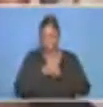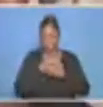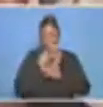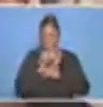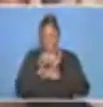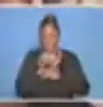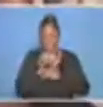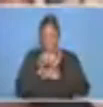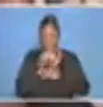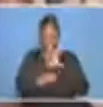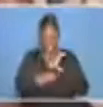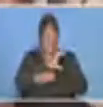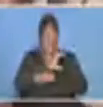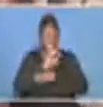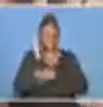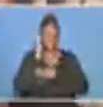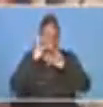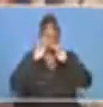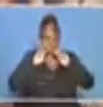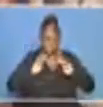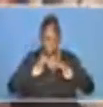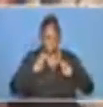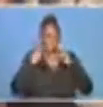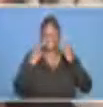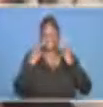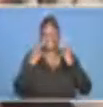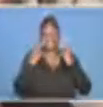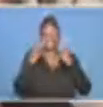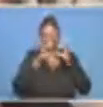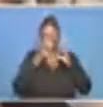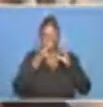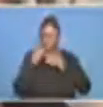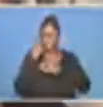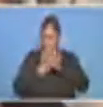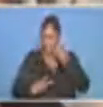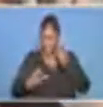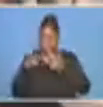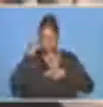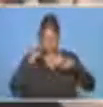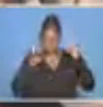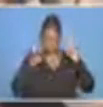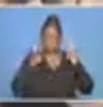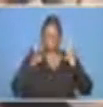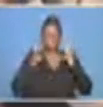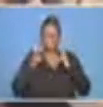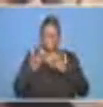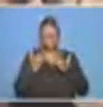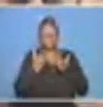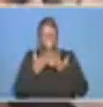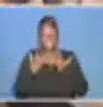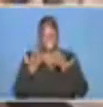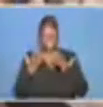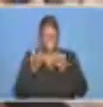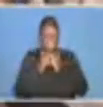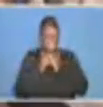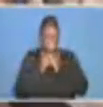are going to take a look at both incidents and see if there's any relationship between the two. And again, if we do find that there is a relationship between the two,